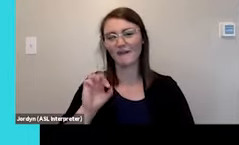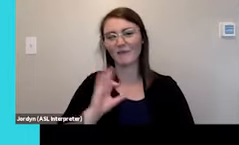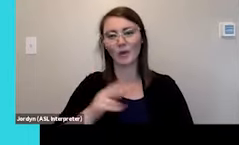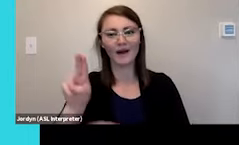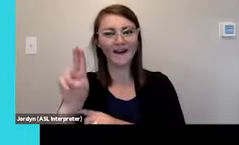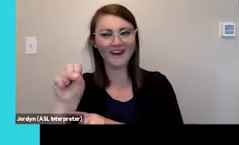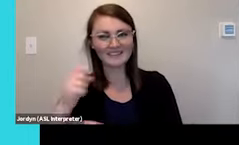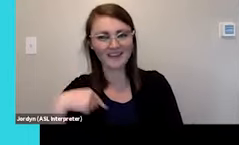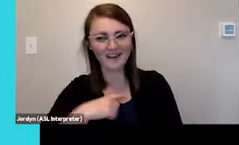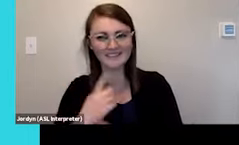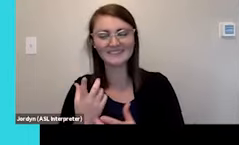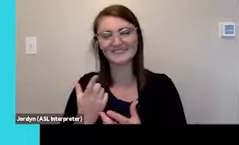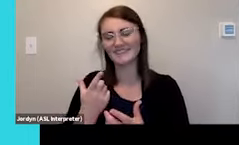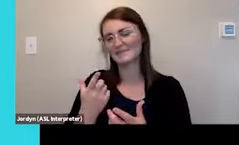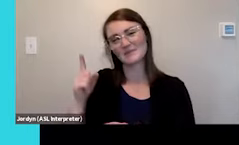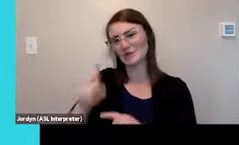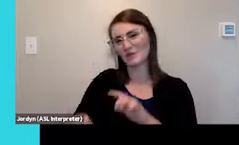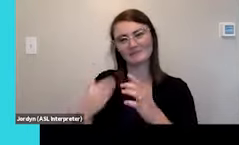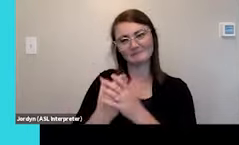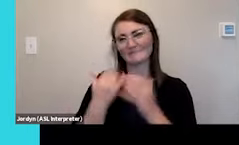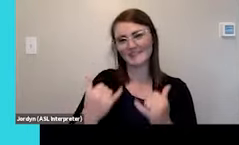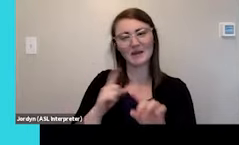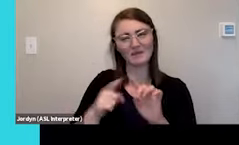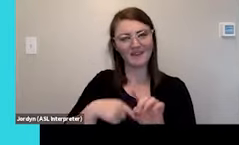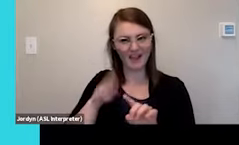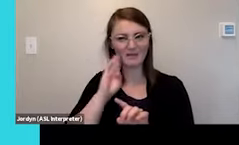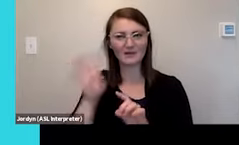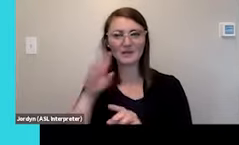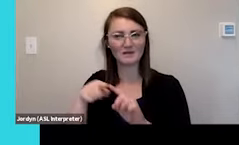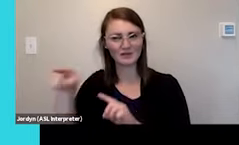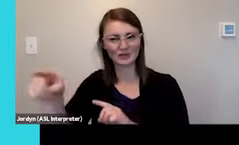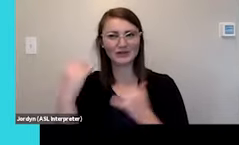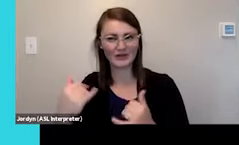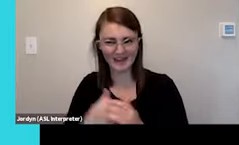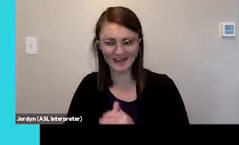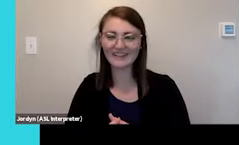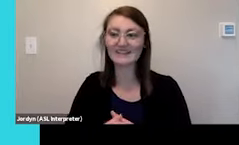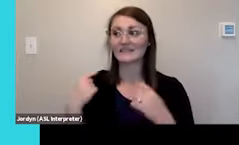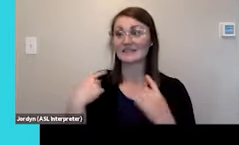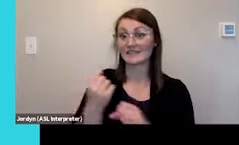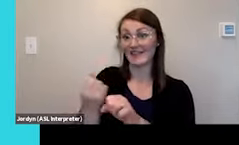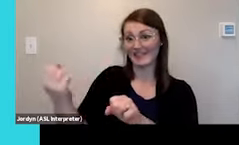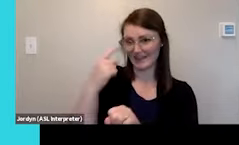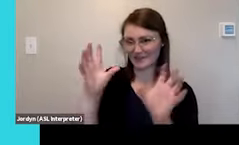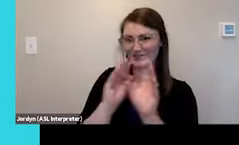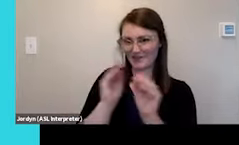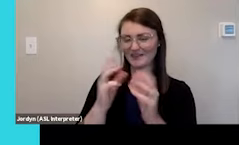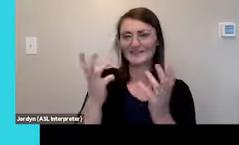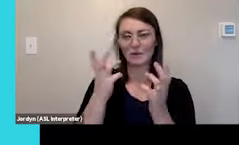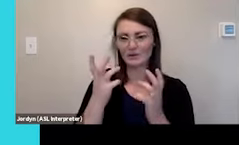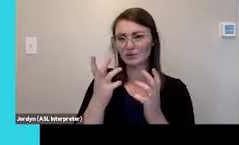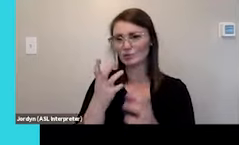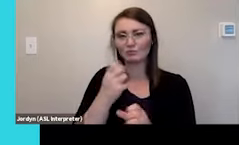but I'll speak for her the best I can. Just where we are today since presenting last year, a little bit of a recap of our